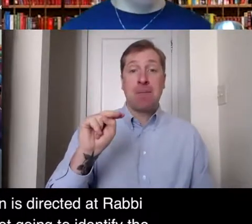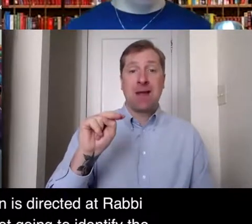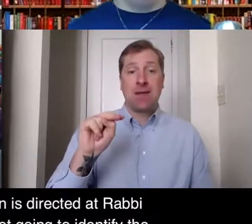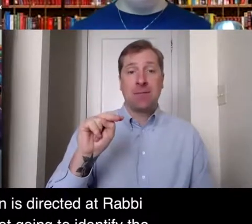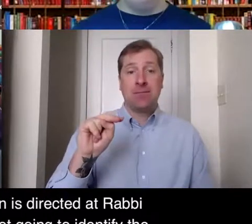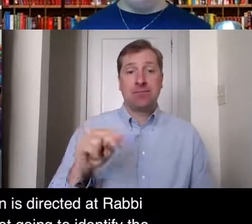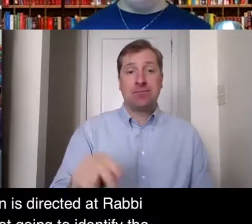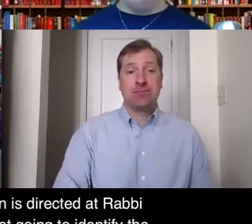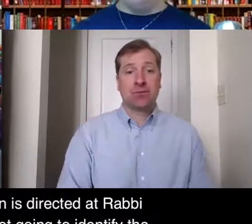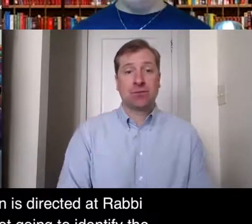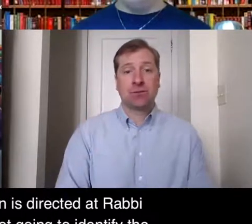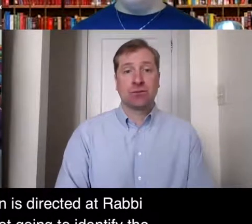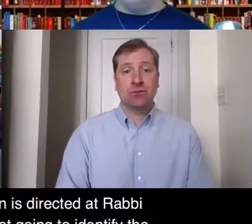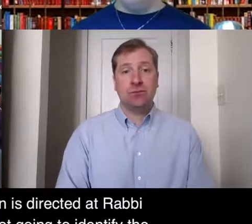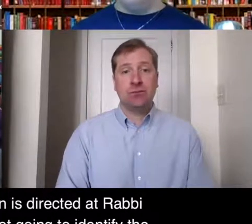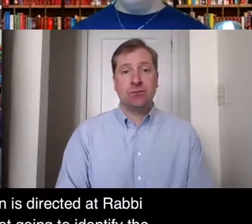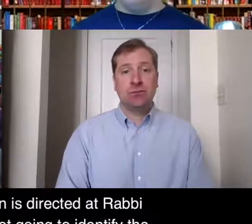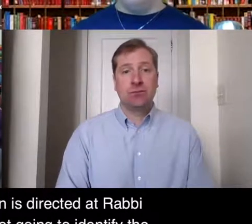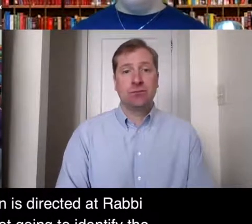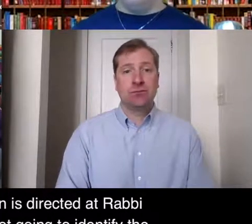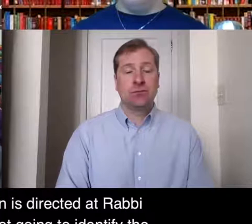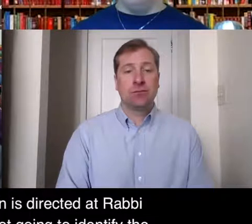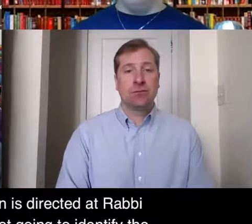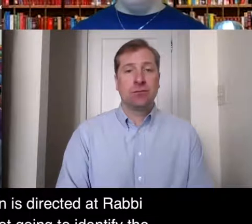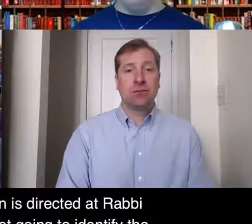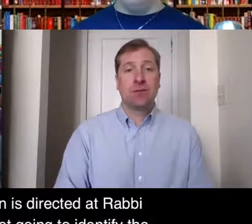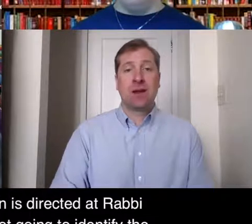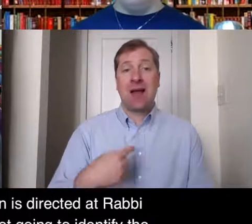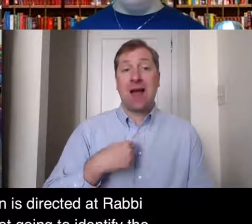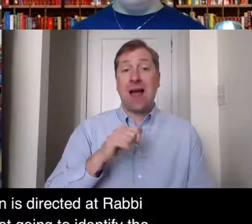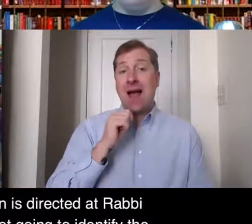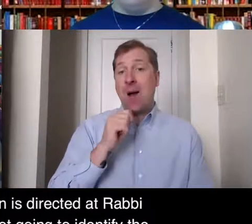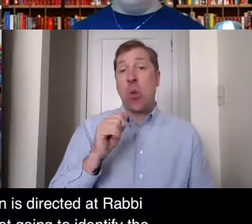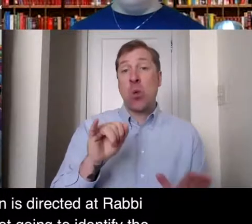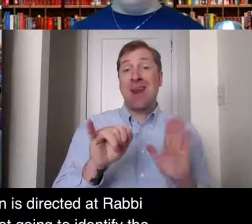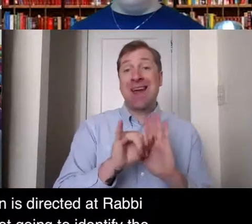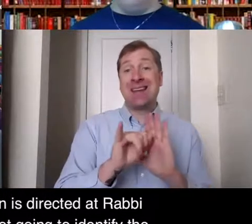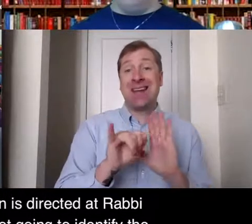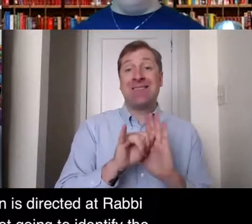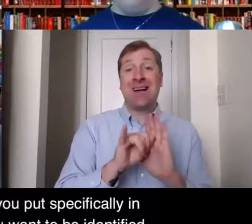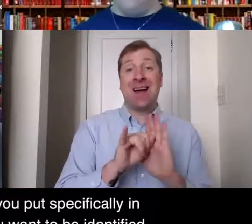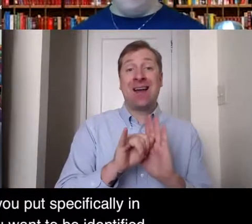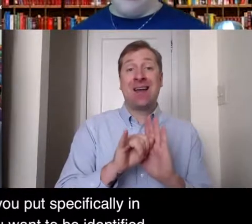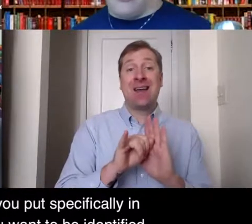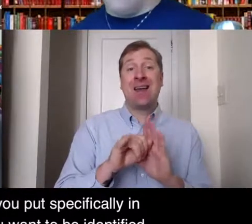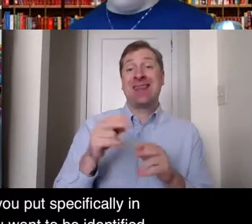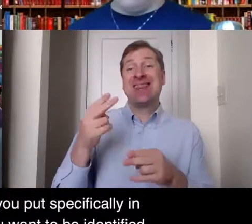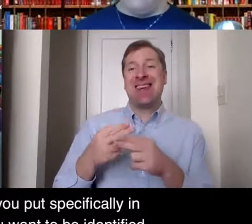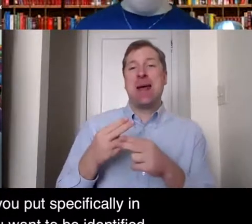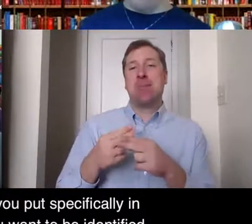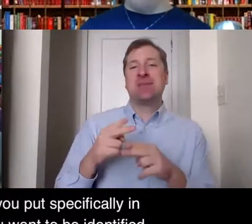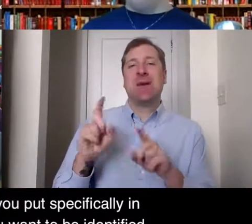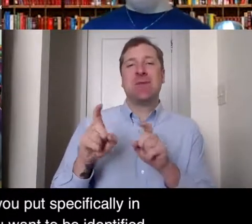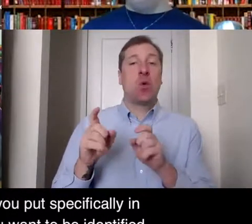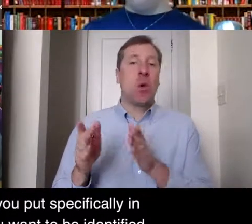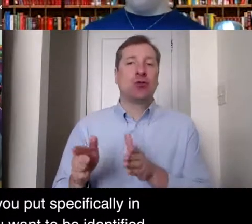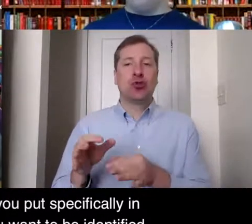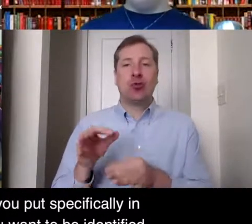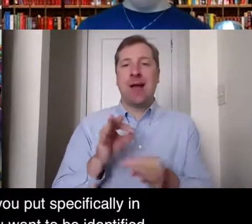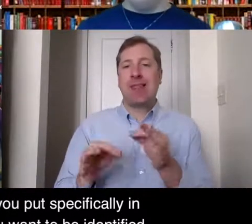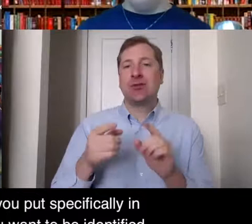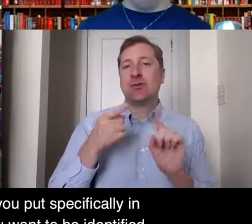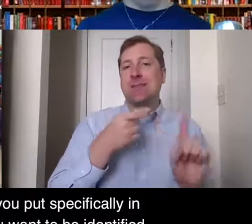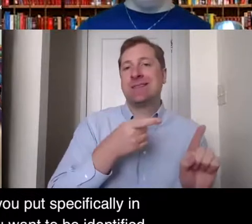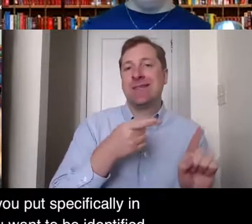I am not going to identify the questioners unless you put this specifically